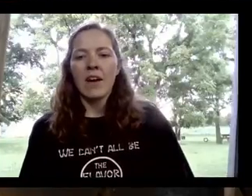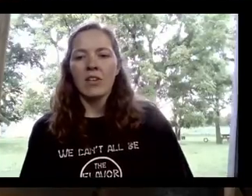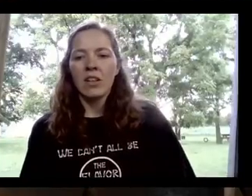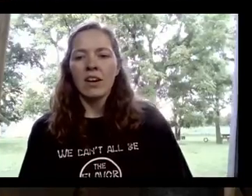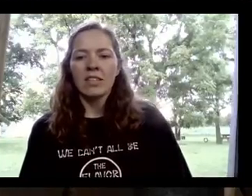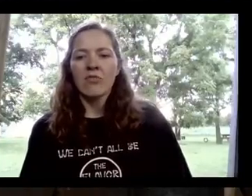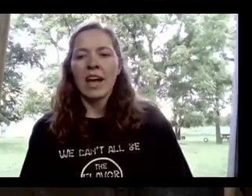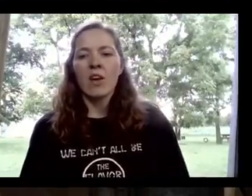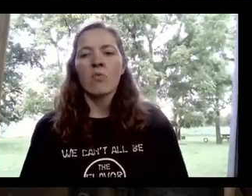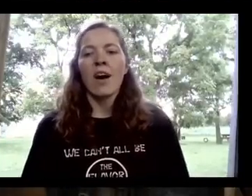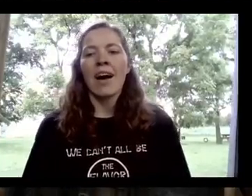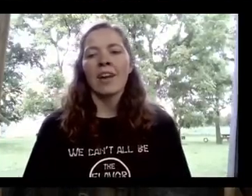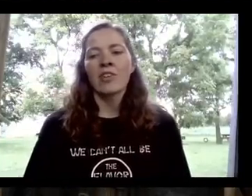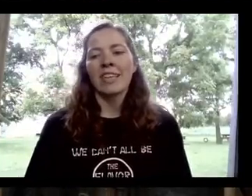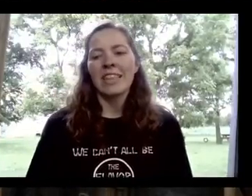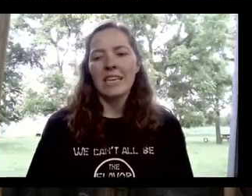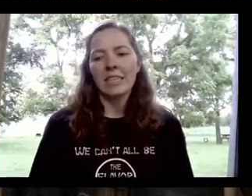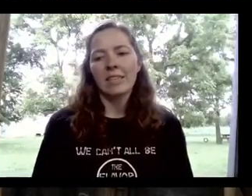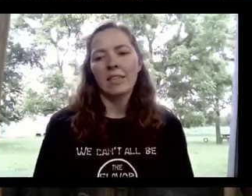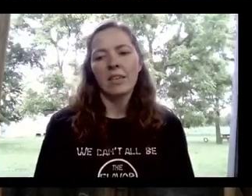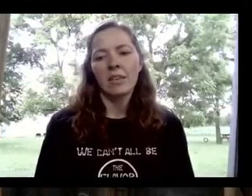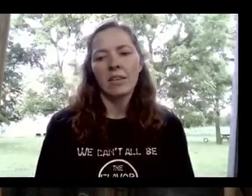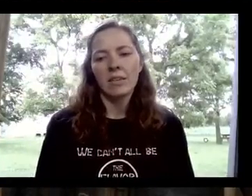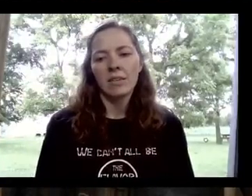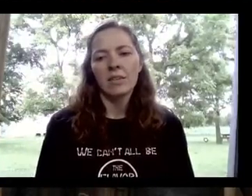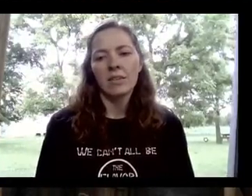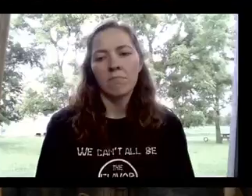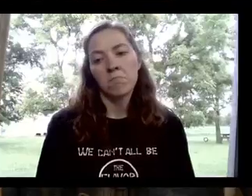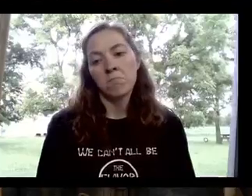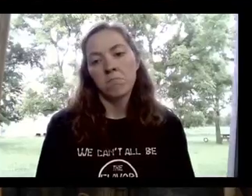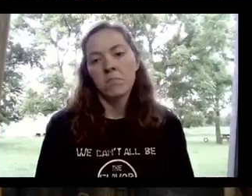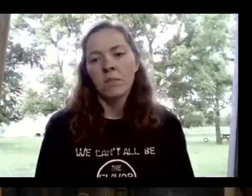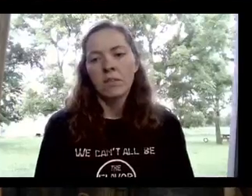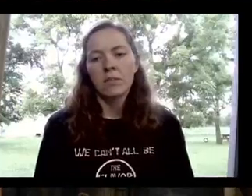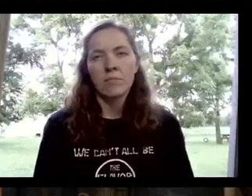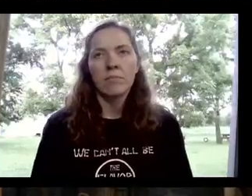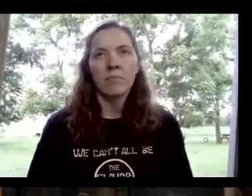I found lots of wrought iron in these. Okay, cool.